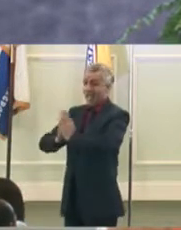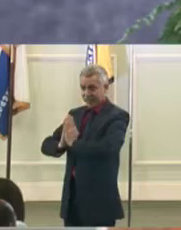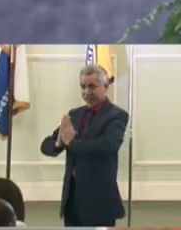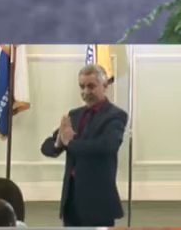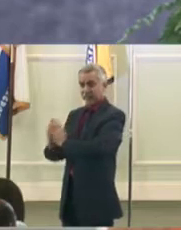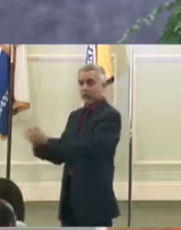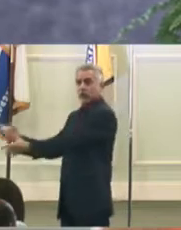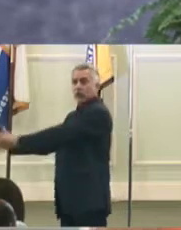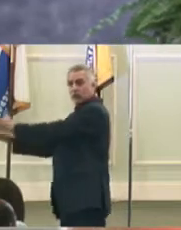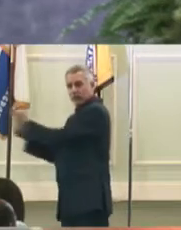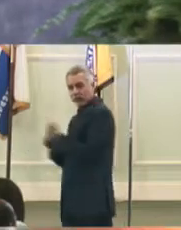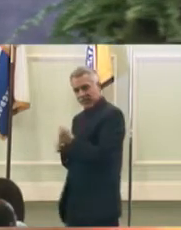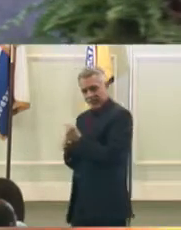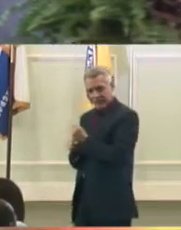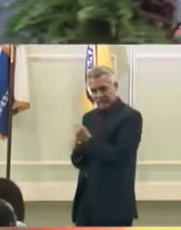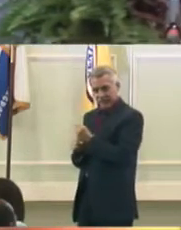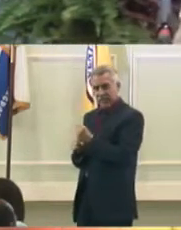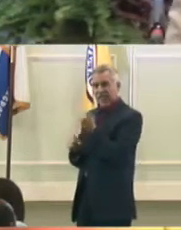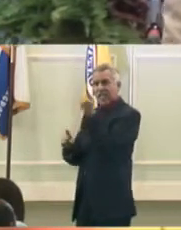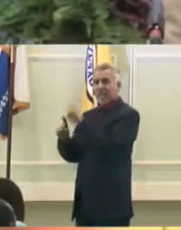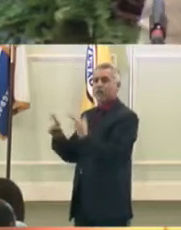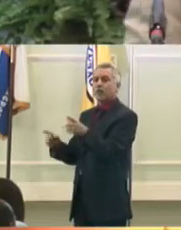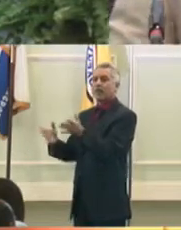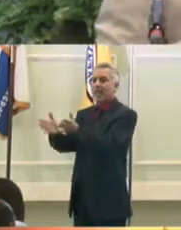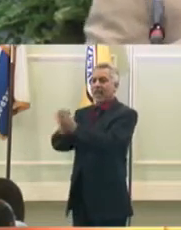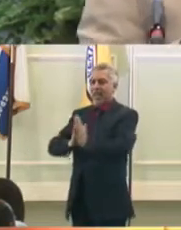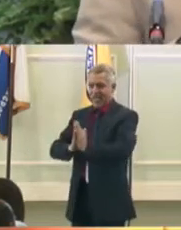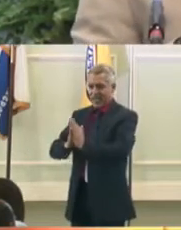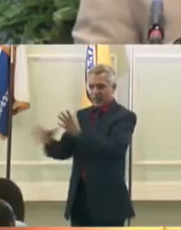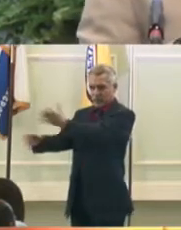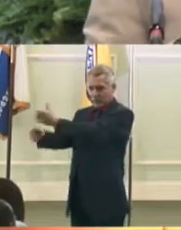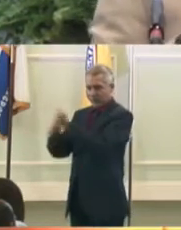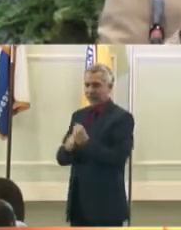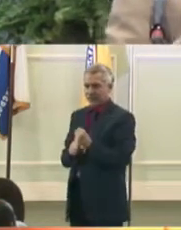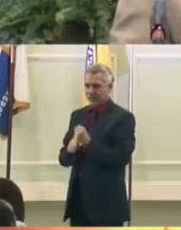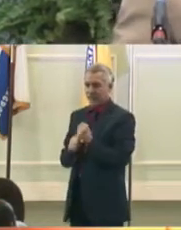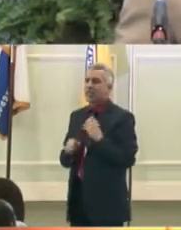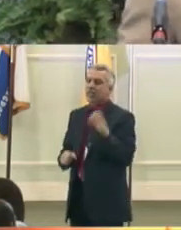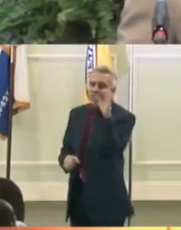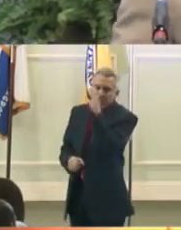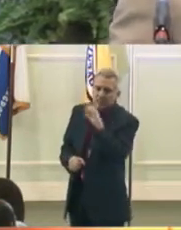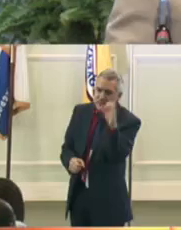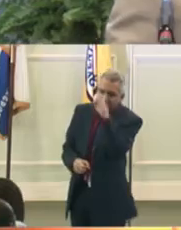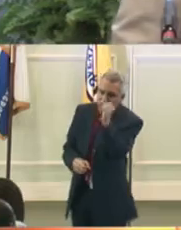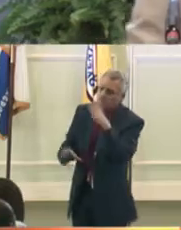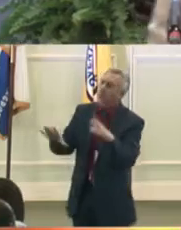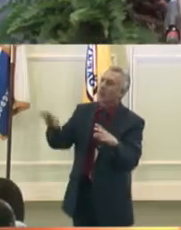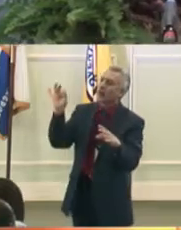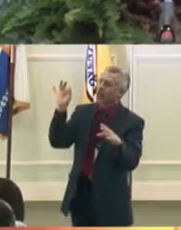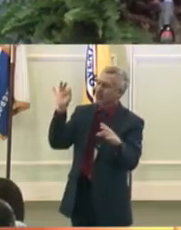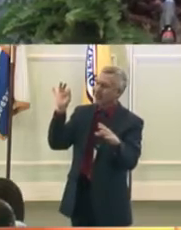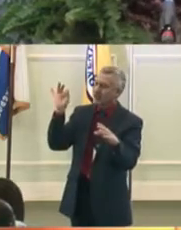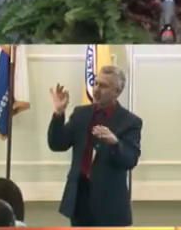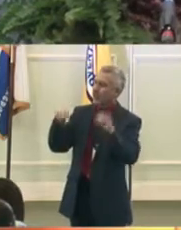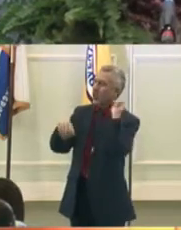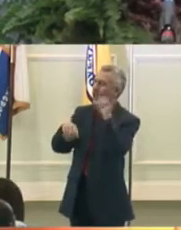you. For everyone that asketh receiveth, and he that seeketh findeth, and to him that knocketh it shall be opened.